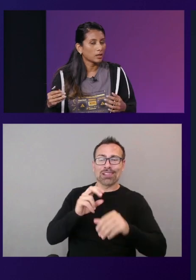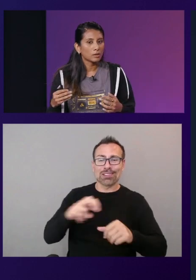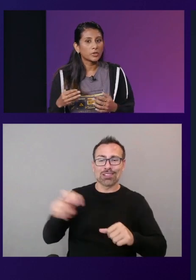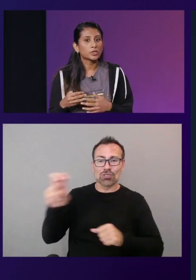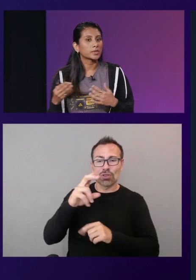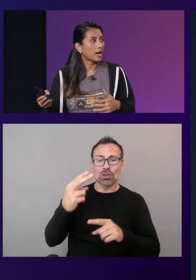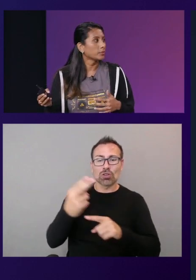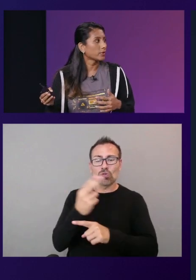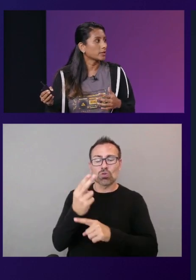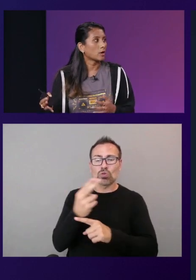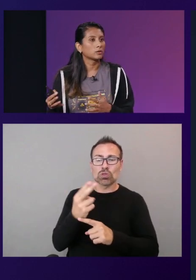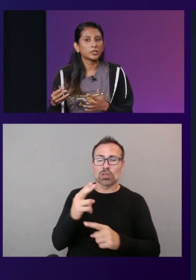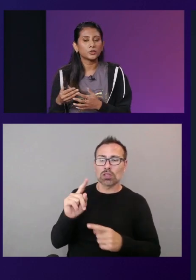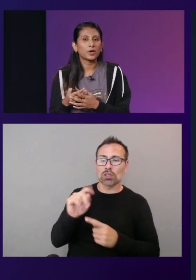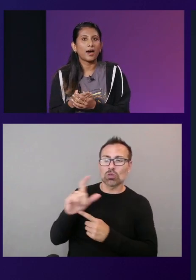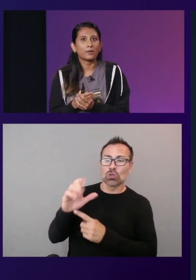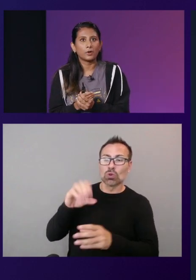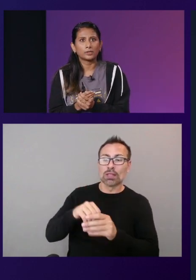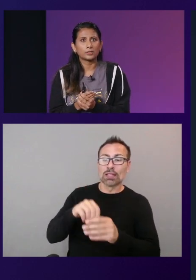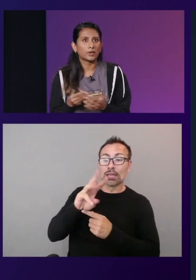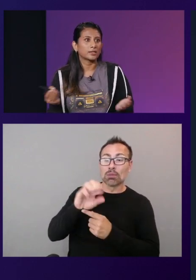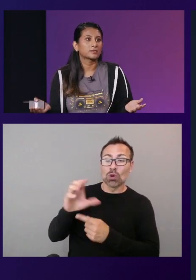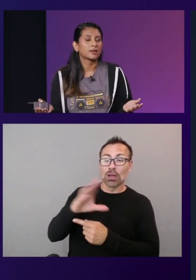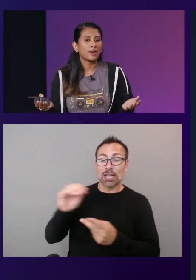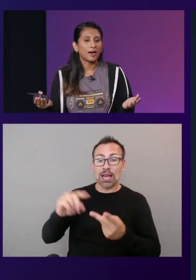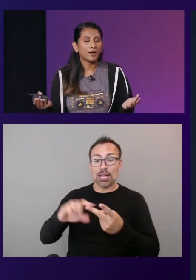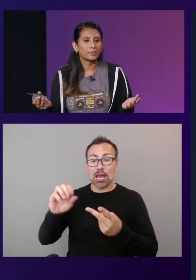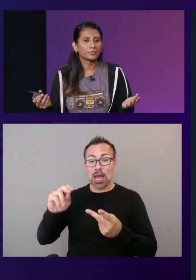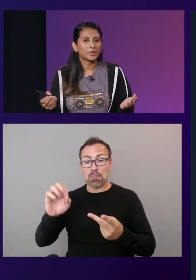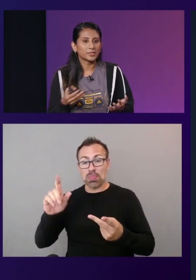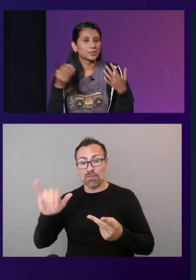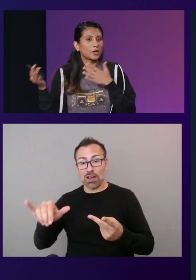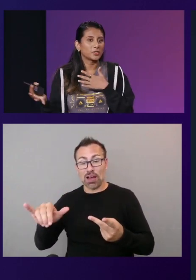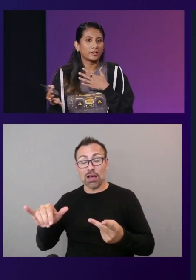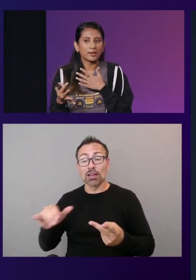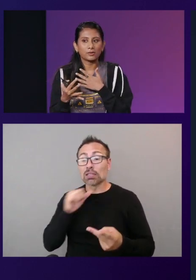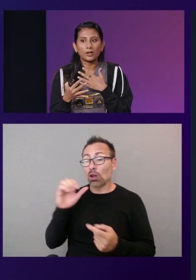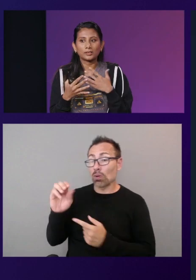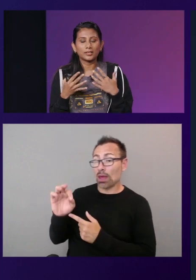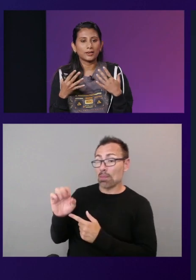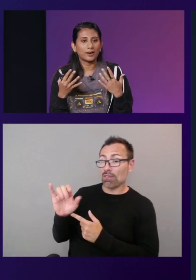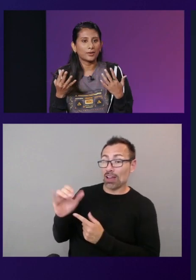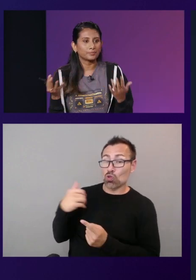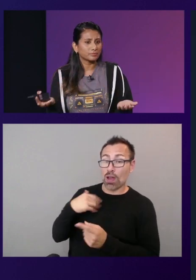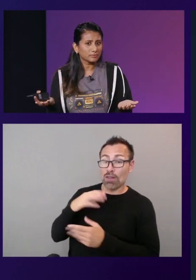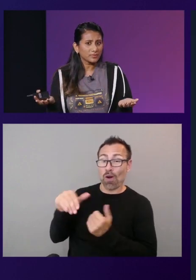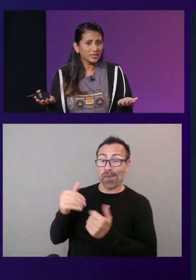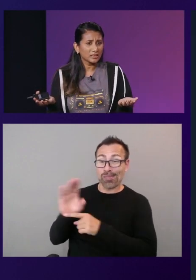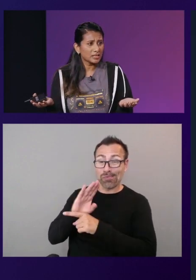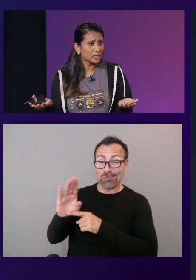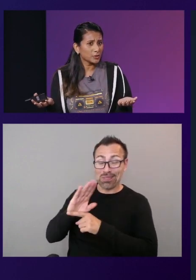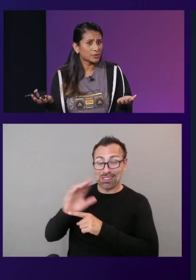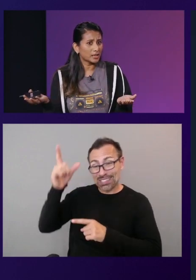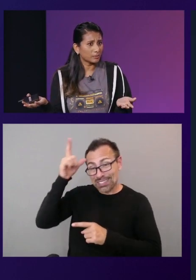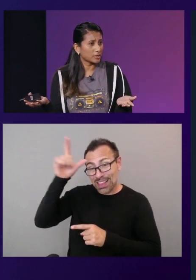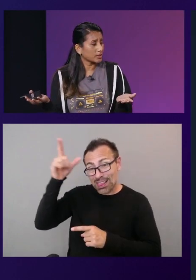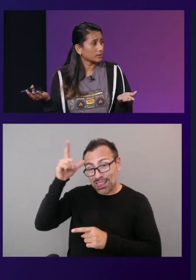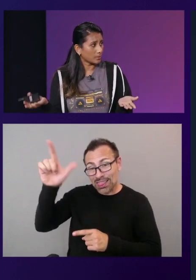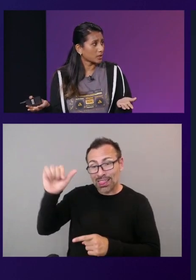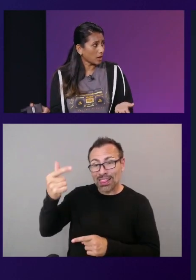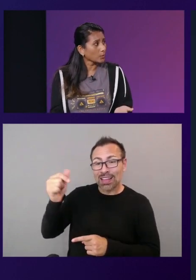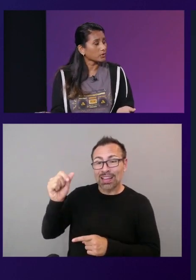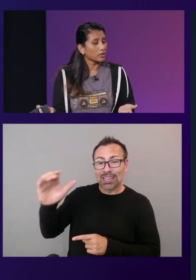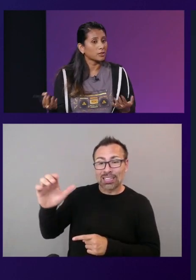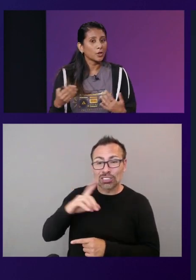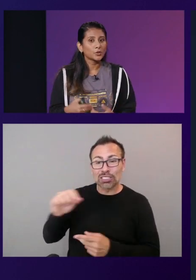whole. Because with Amplify, not only do you have all the great business logic and all the easy-to-use scalability that